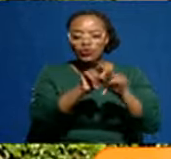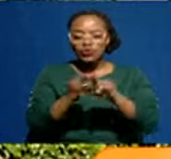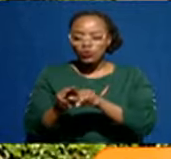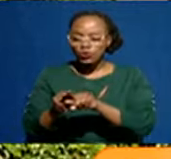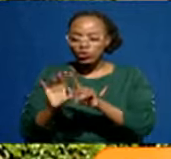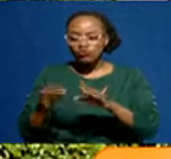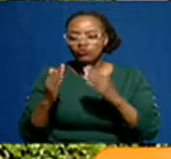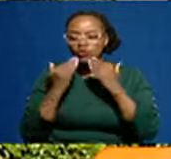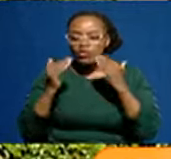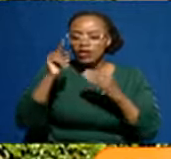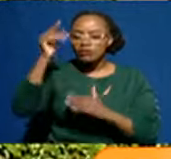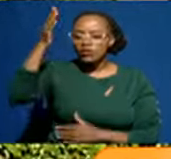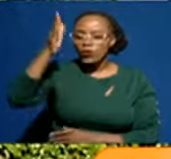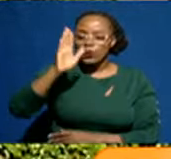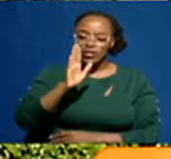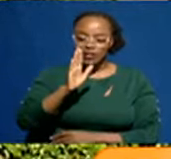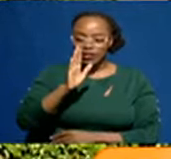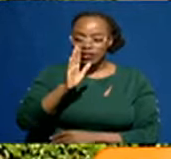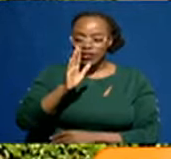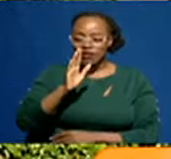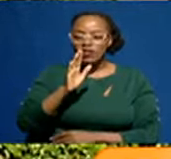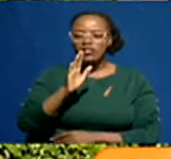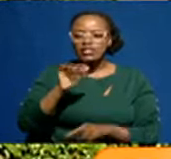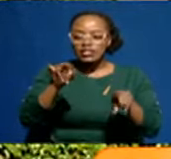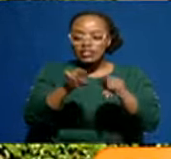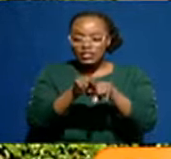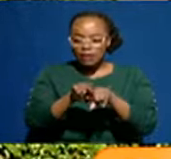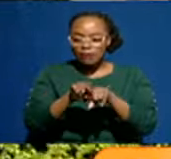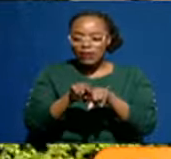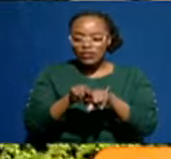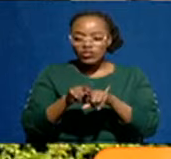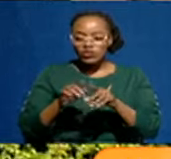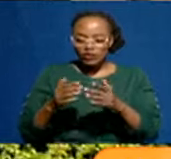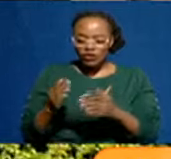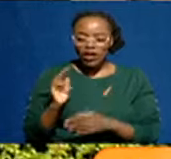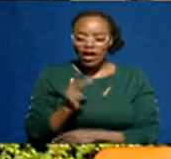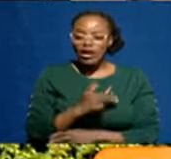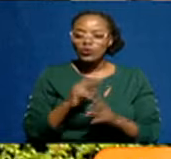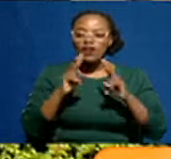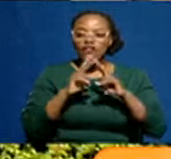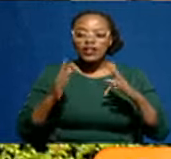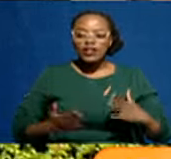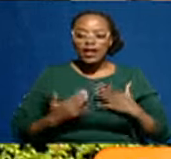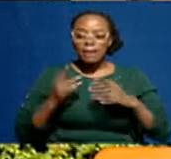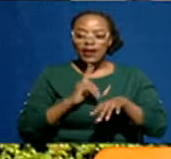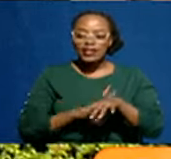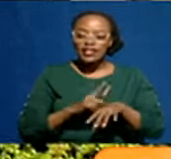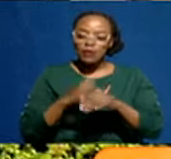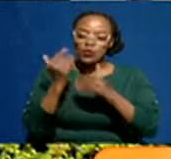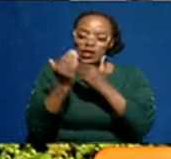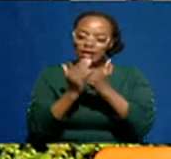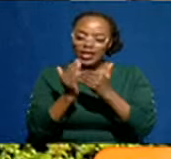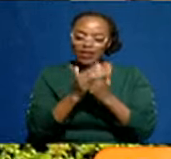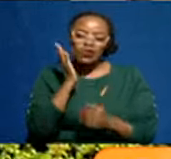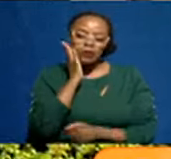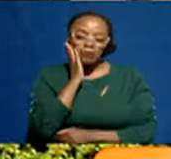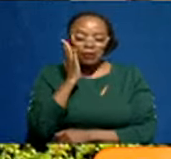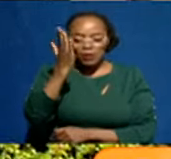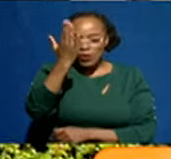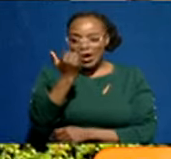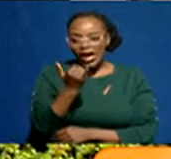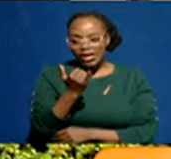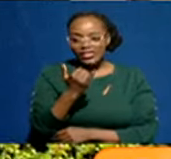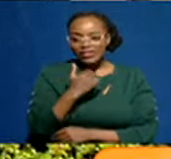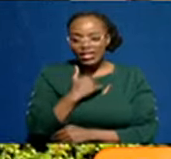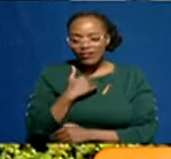and to give thanks to God and also to her. We are actually very happy when we are attending to her, because she has